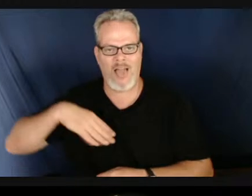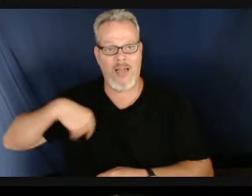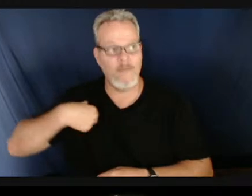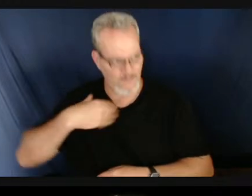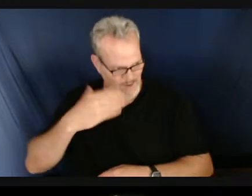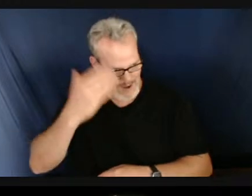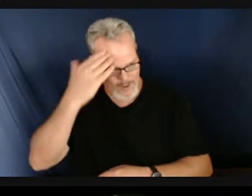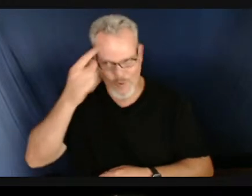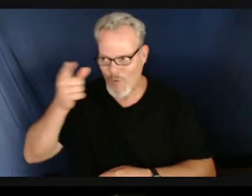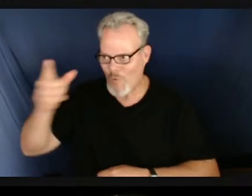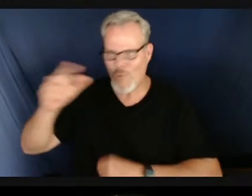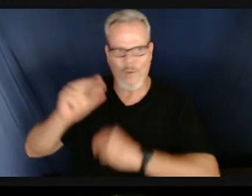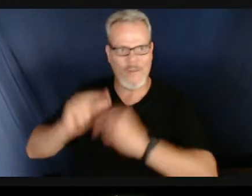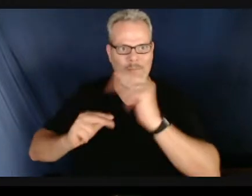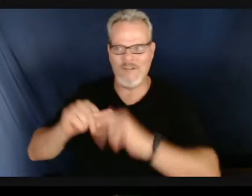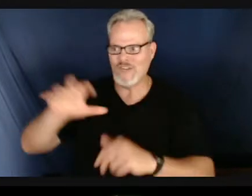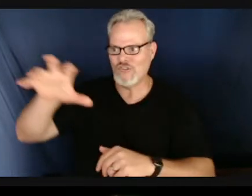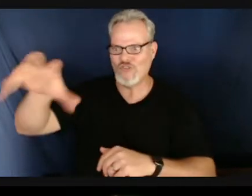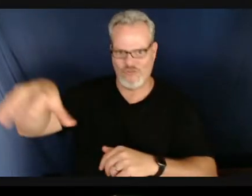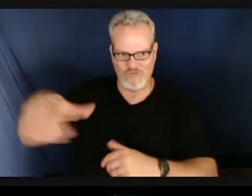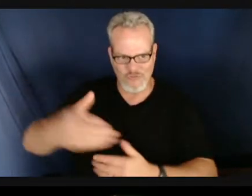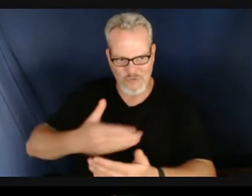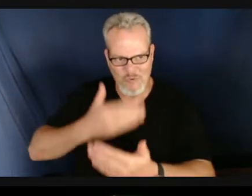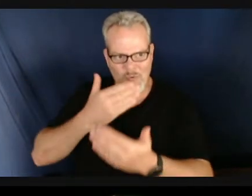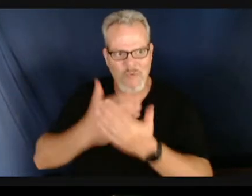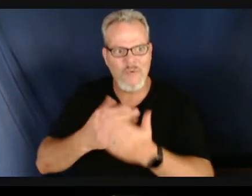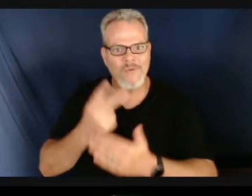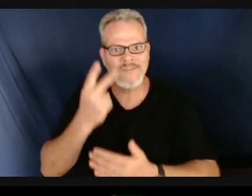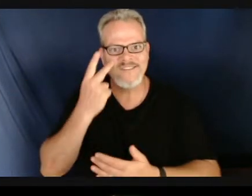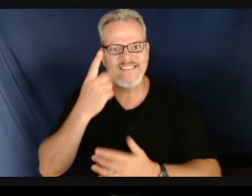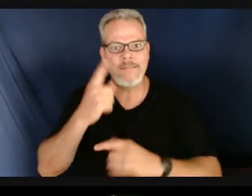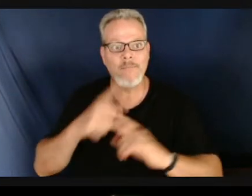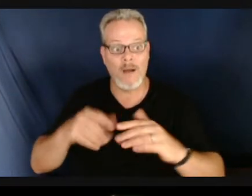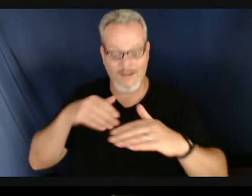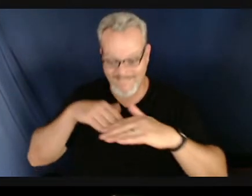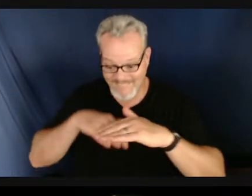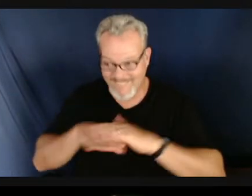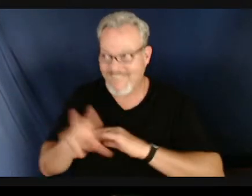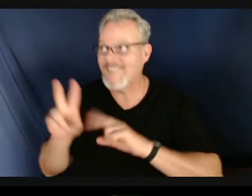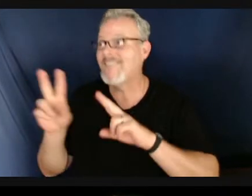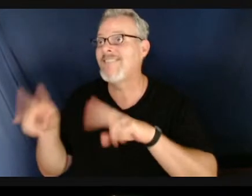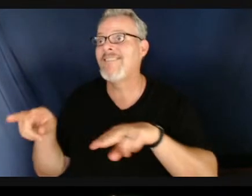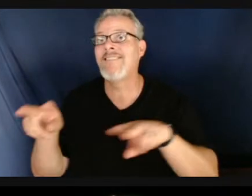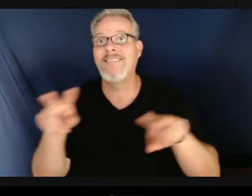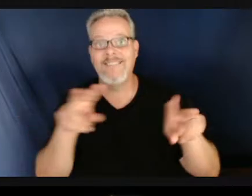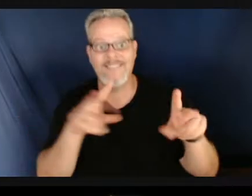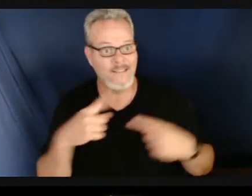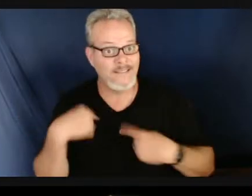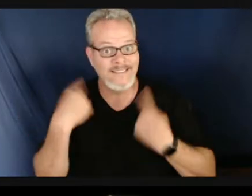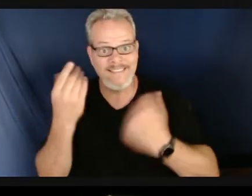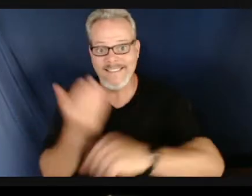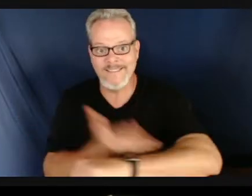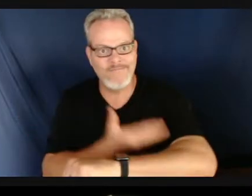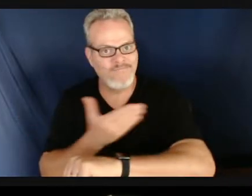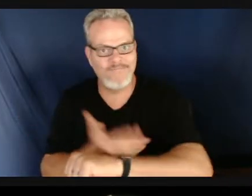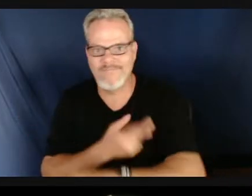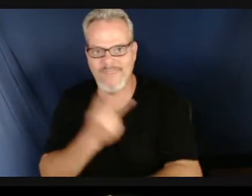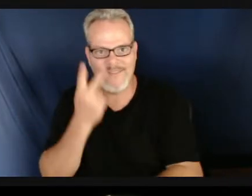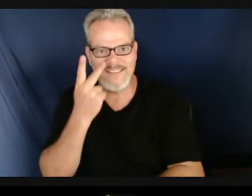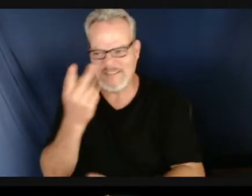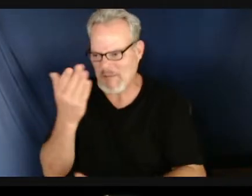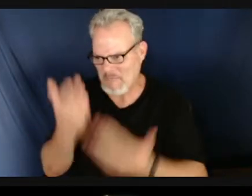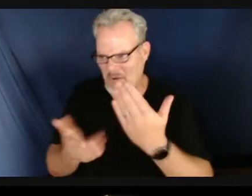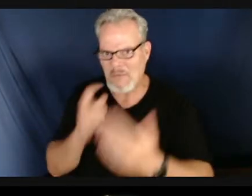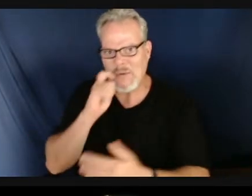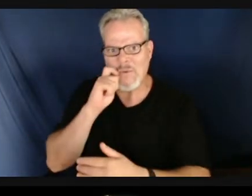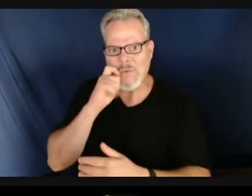quite well. Yeah. I just haven't seen it, redone and probably a lot fuller than it used to be. Oh, it is,